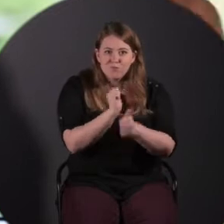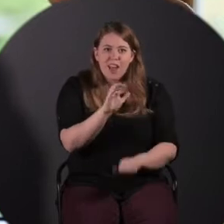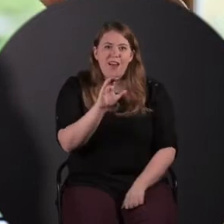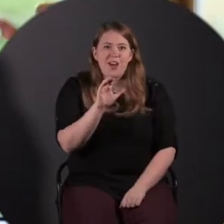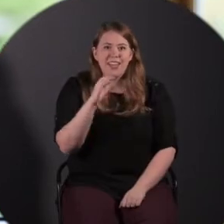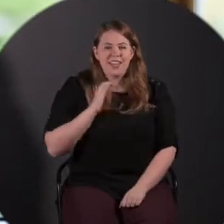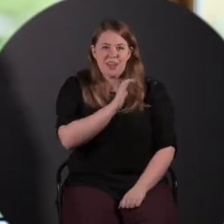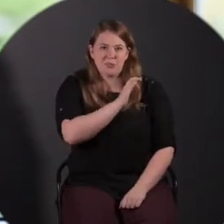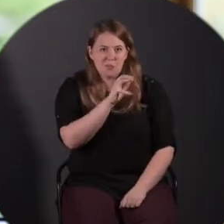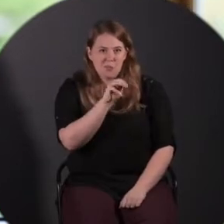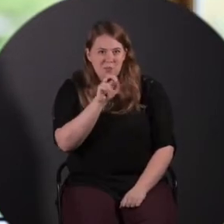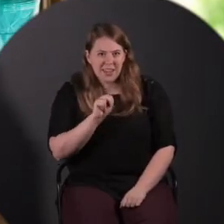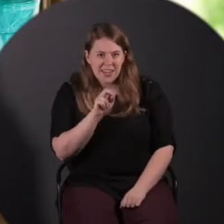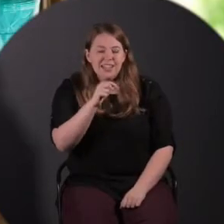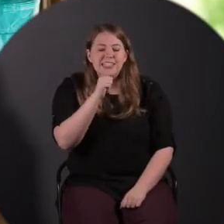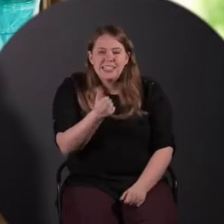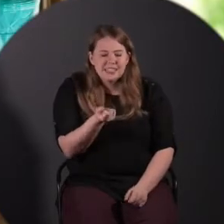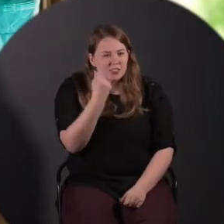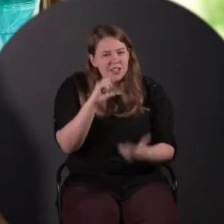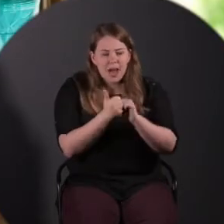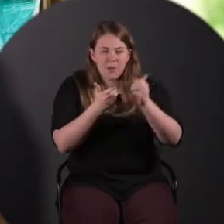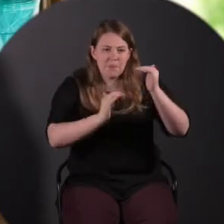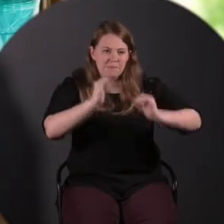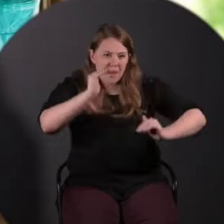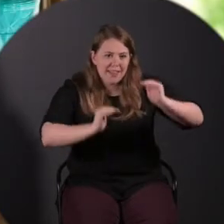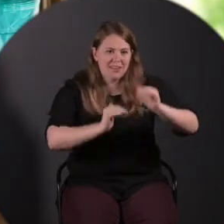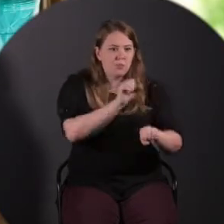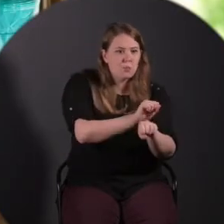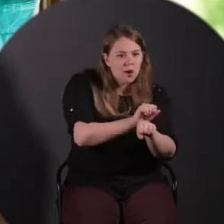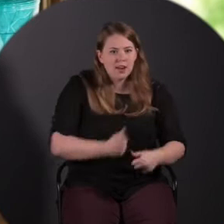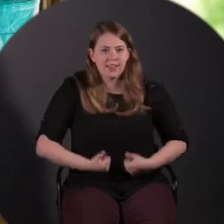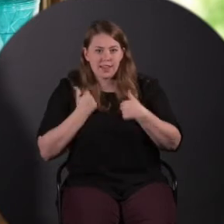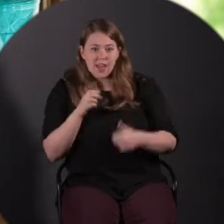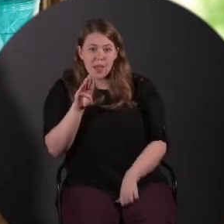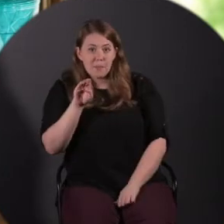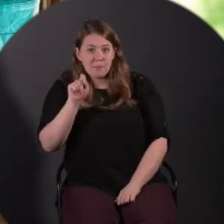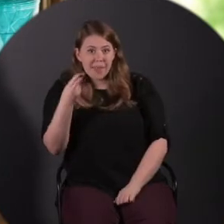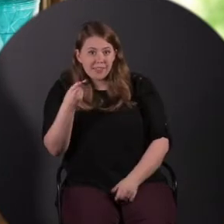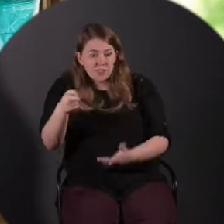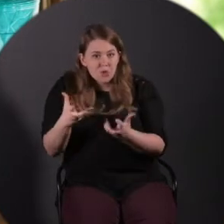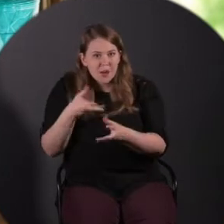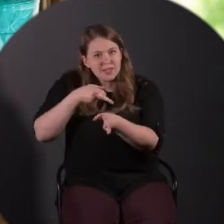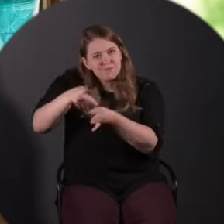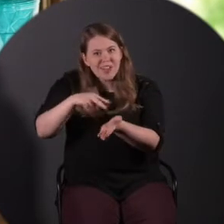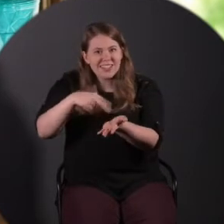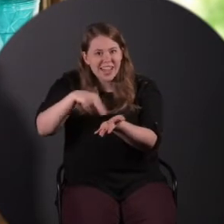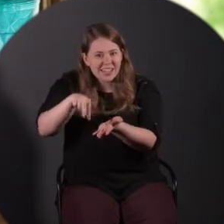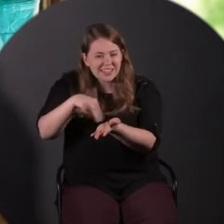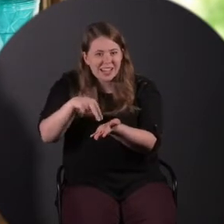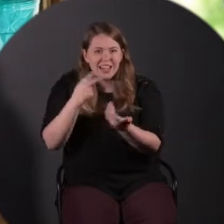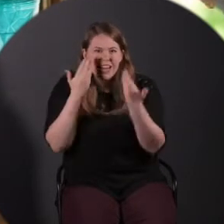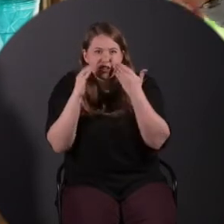how to balance work and life. And then Beth wanted to pursue her career as a dancer, but she didn't know how to